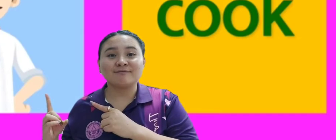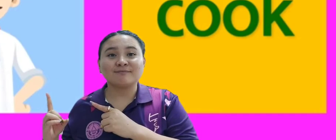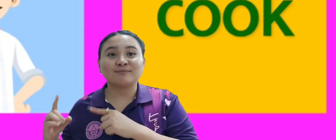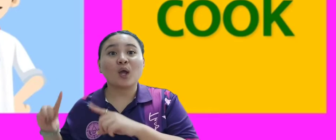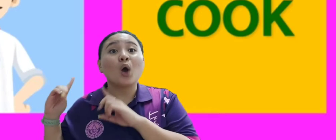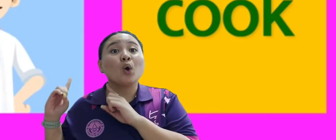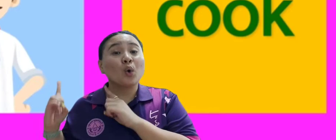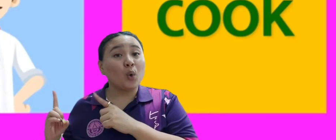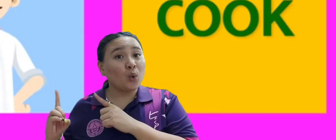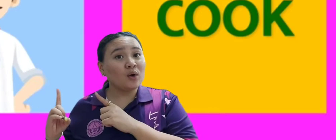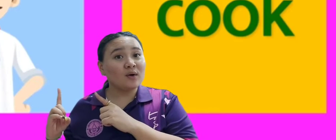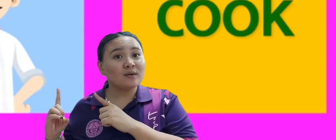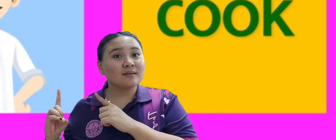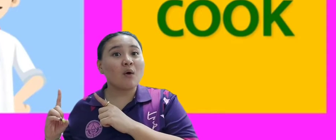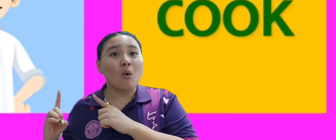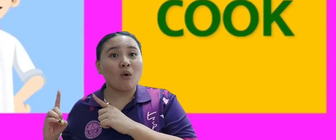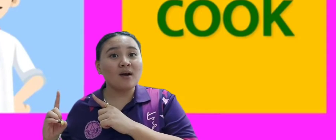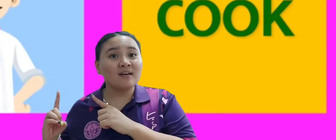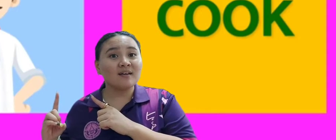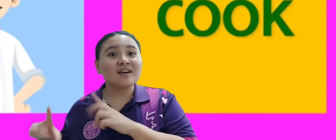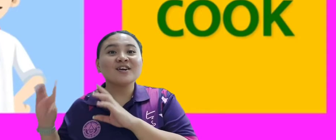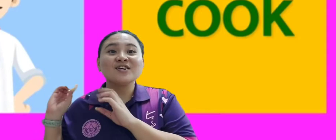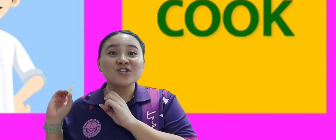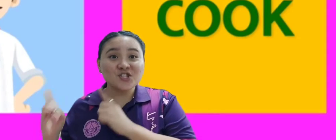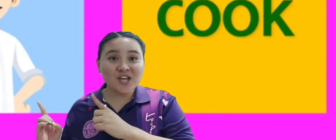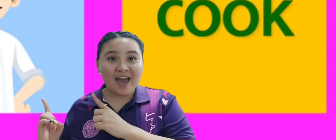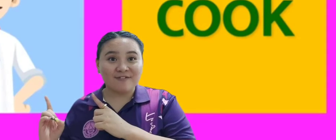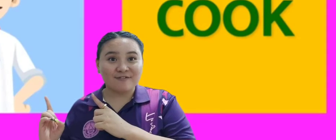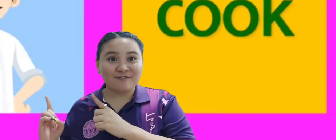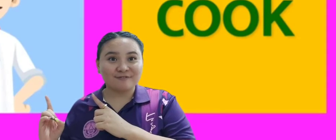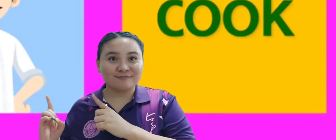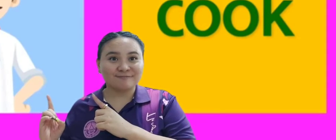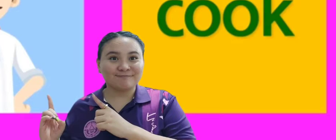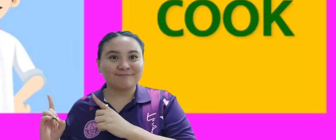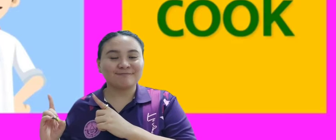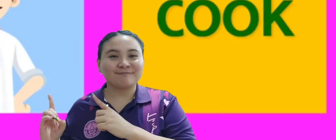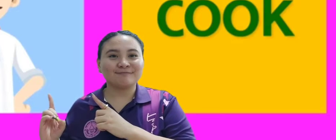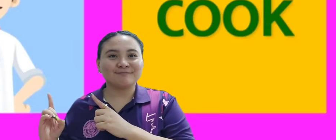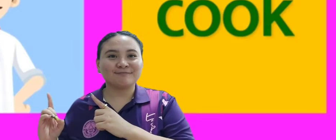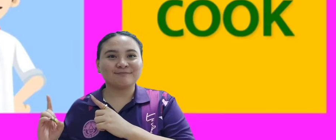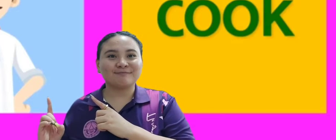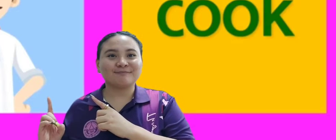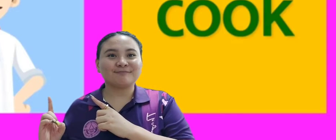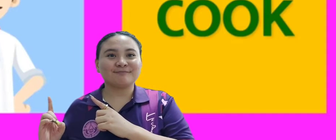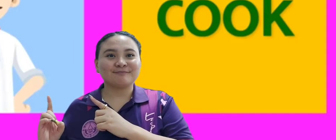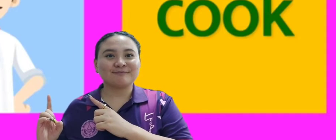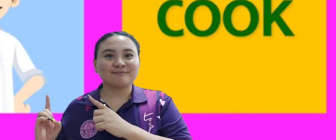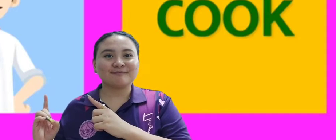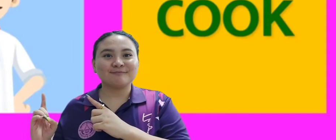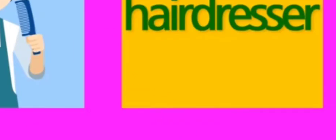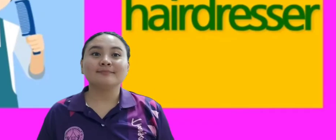Chef. Cook or chef.